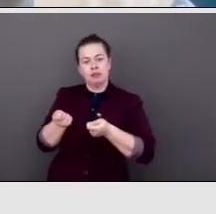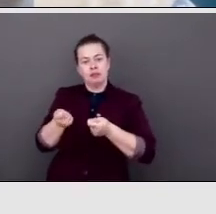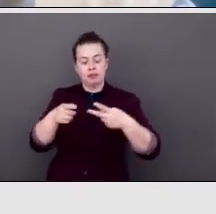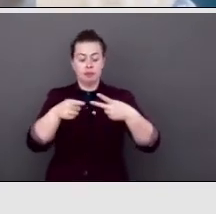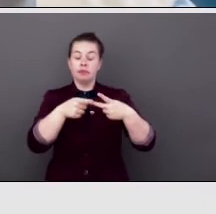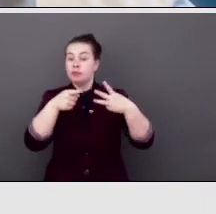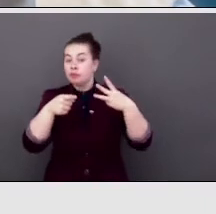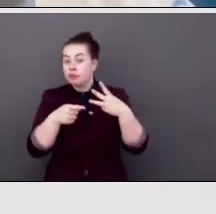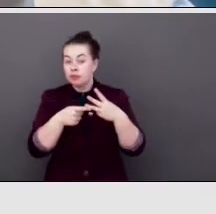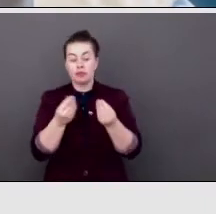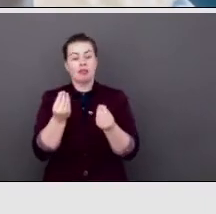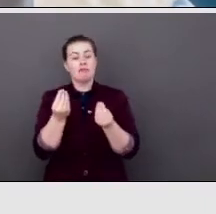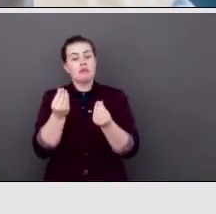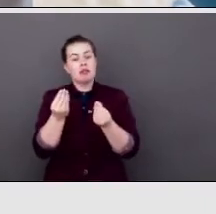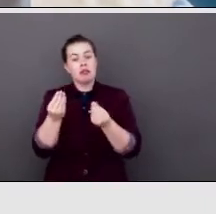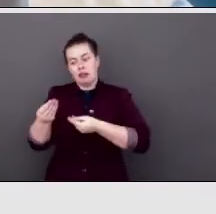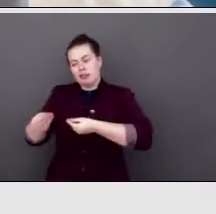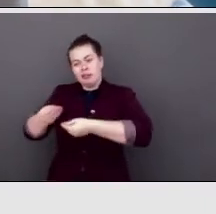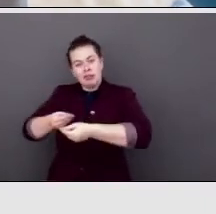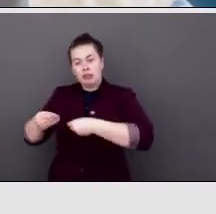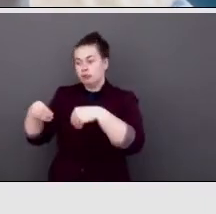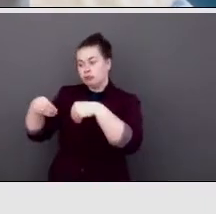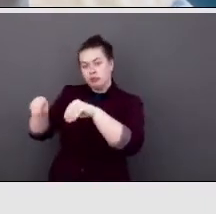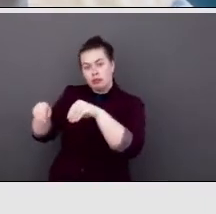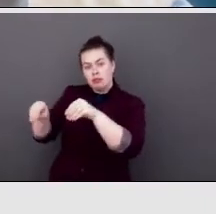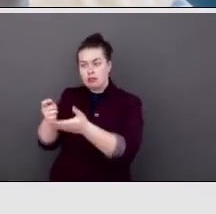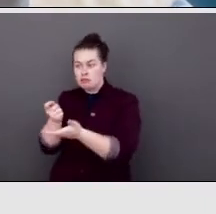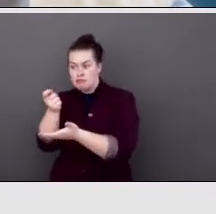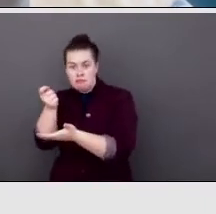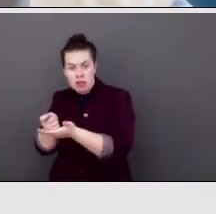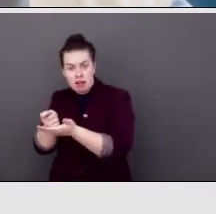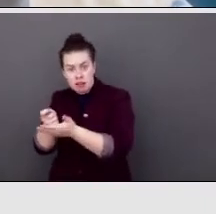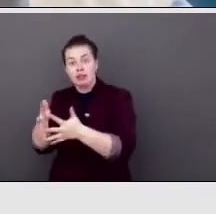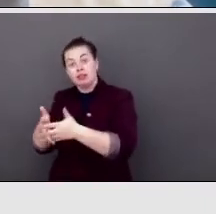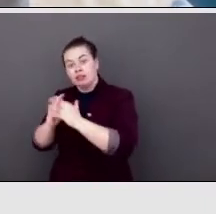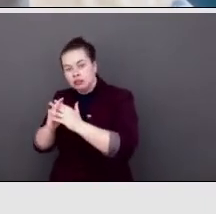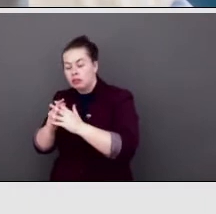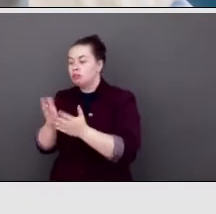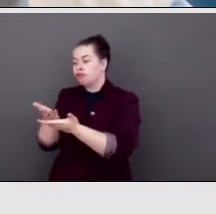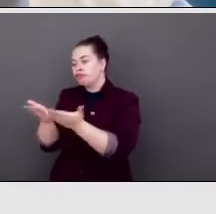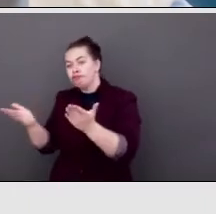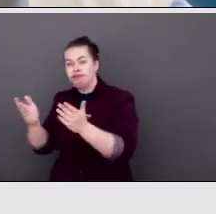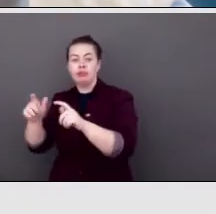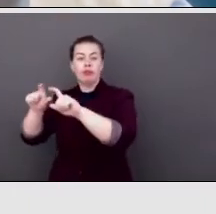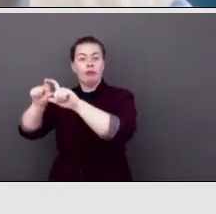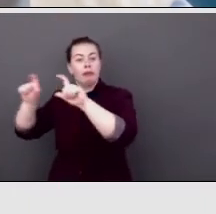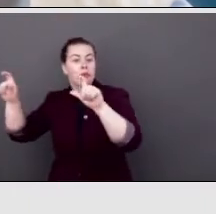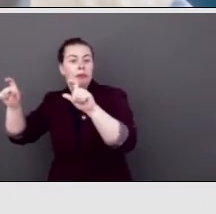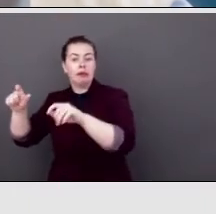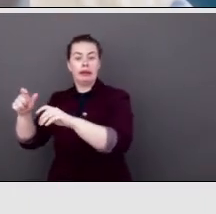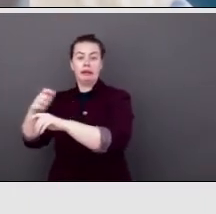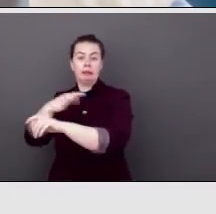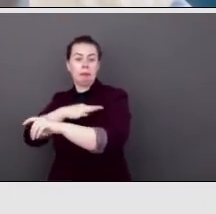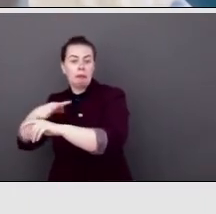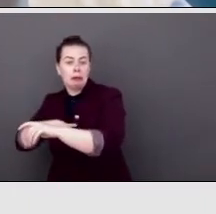will create a marketplace so that several solutions could be included, connected, and integrated with the SHAPES platform. And it will